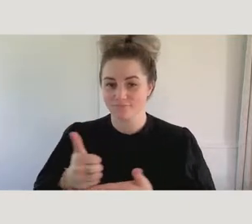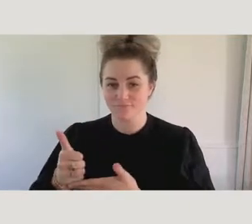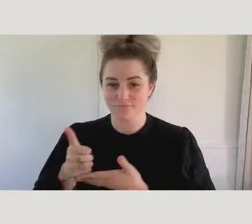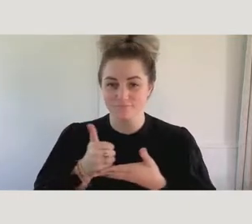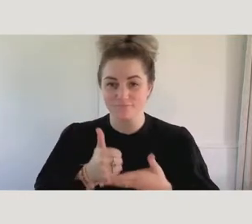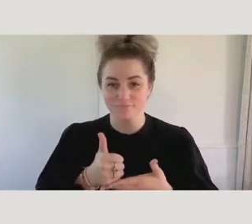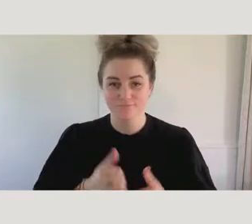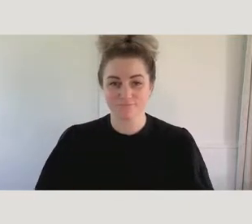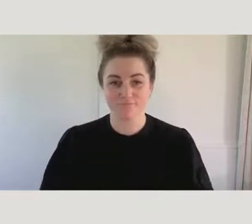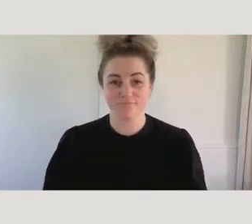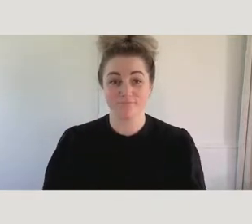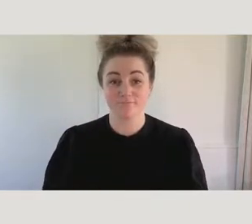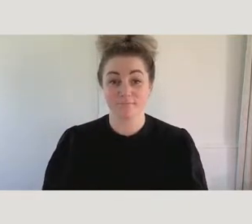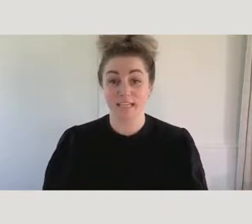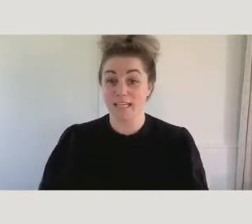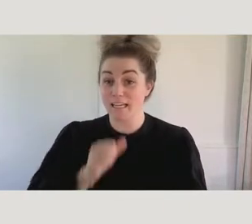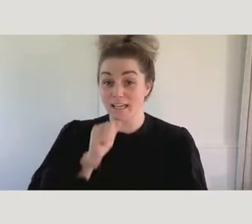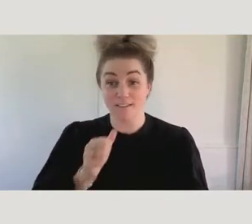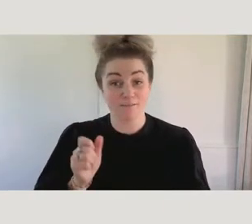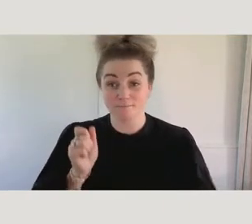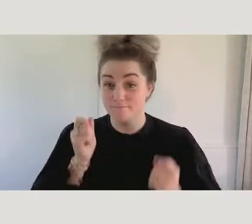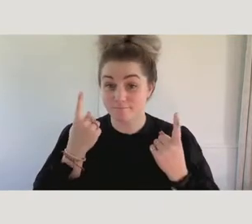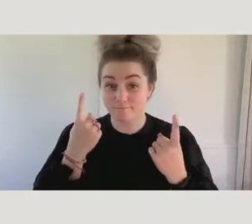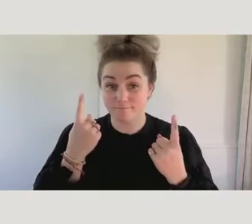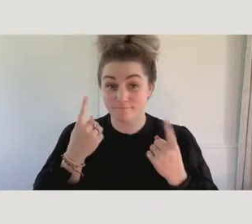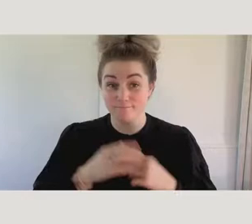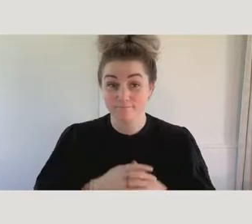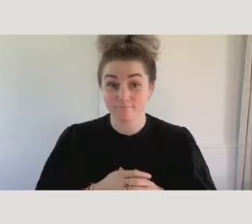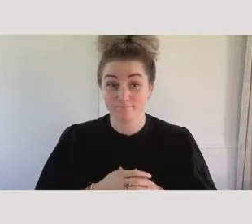and just in case you didn't know